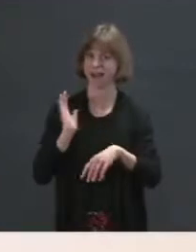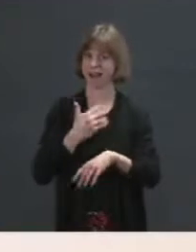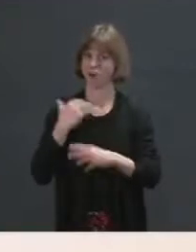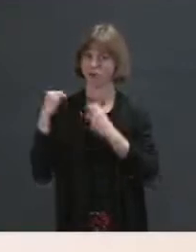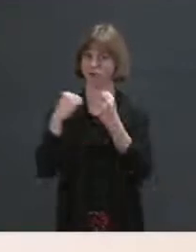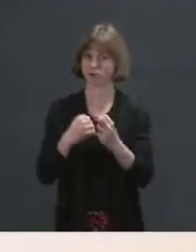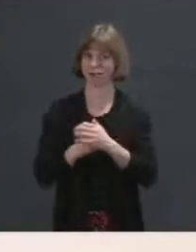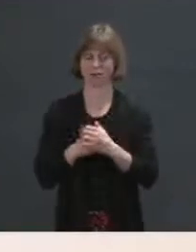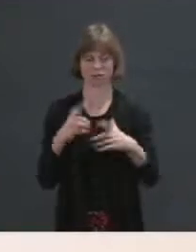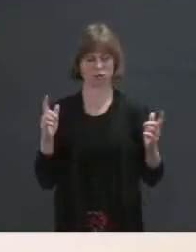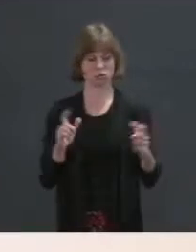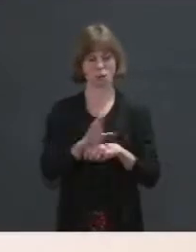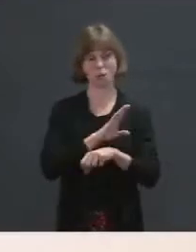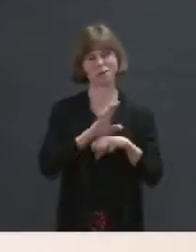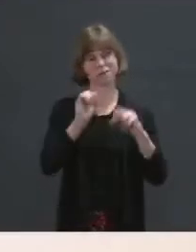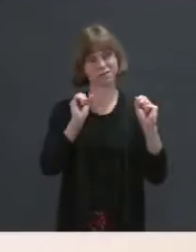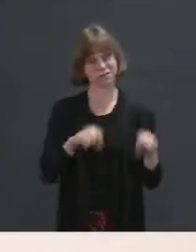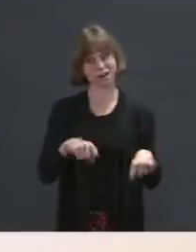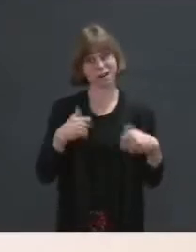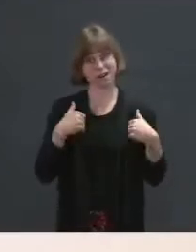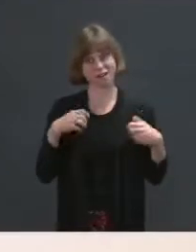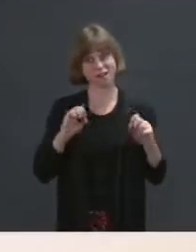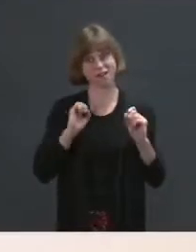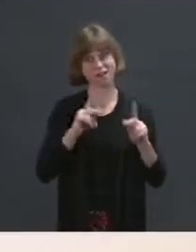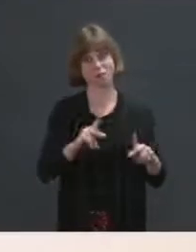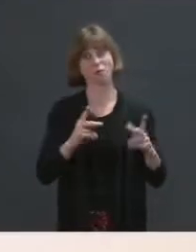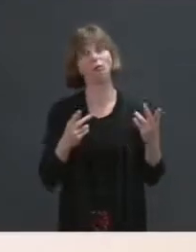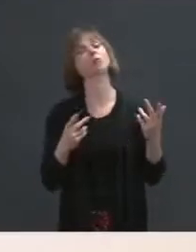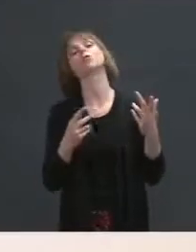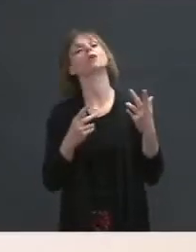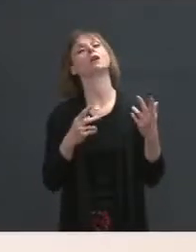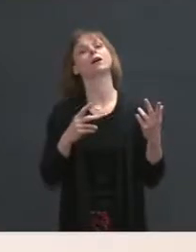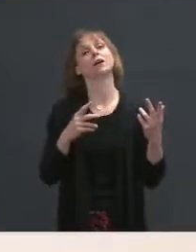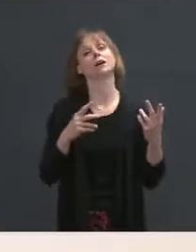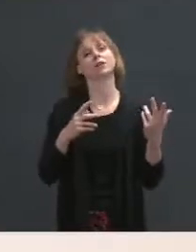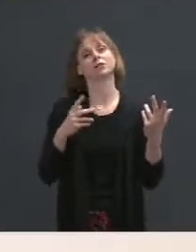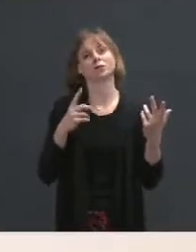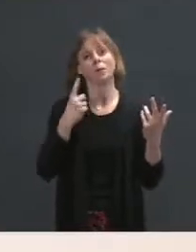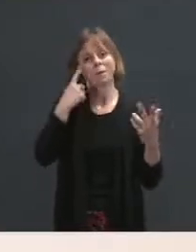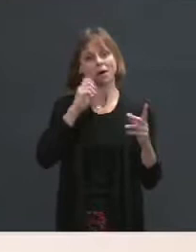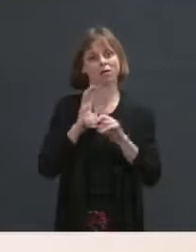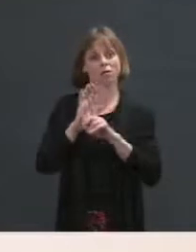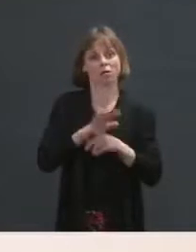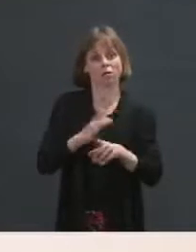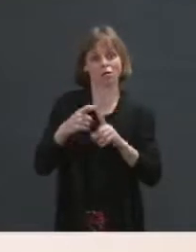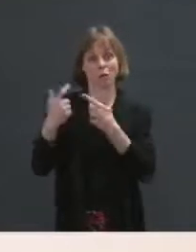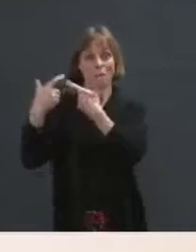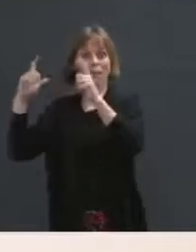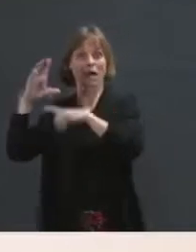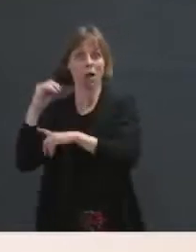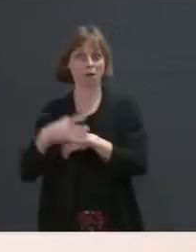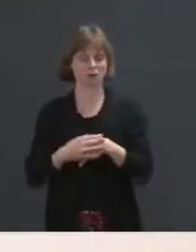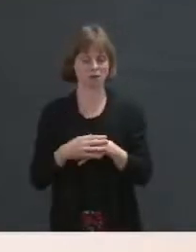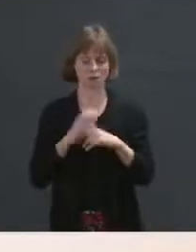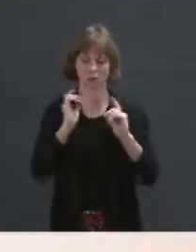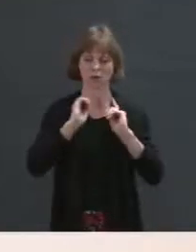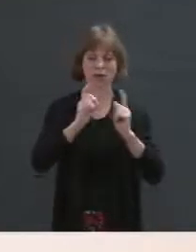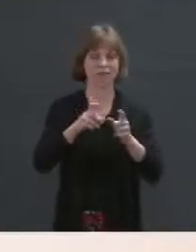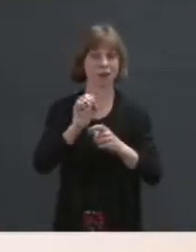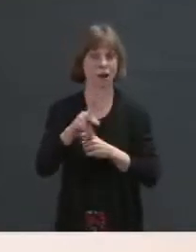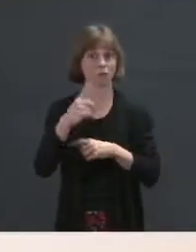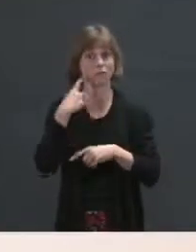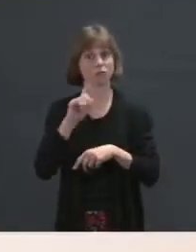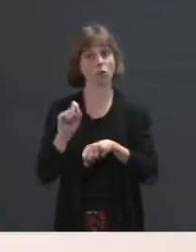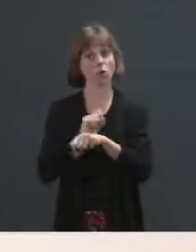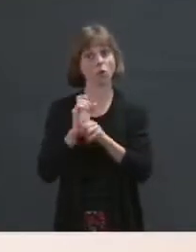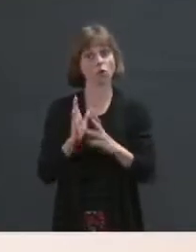diversify supplier networks and alleviate the risk of too big to fail companies in the supply chains for critical goods. There are opportunities to improve worker readiness